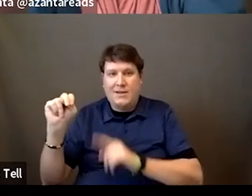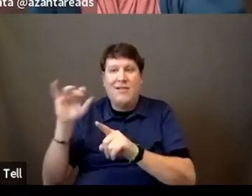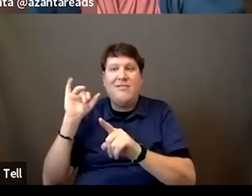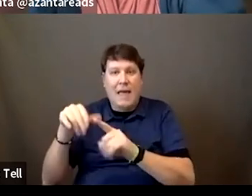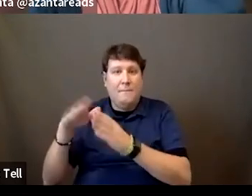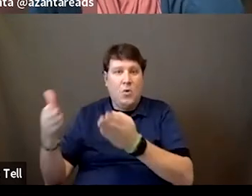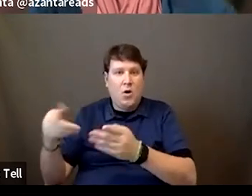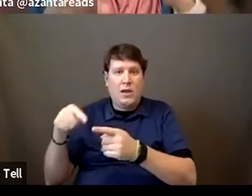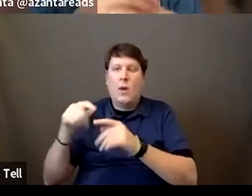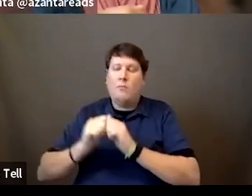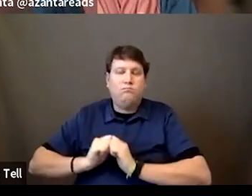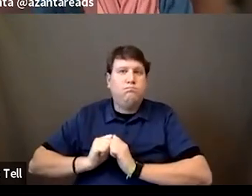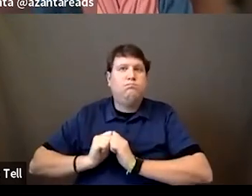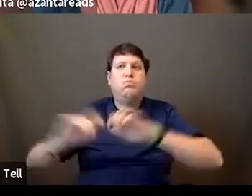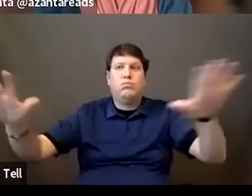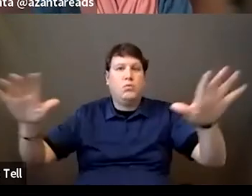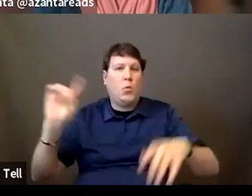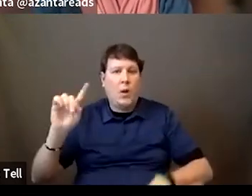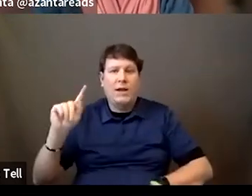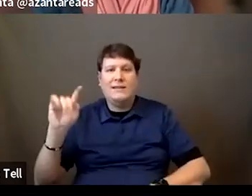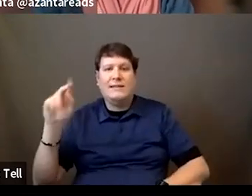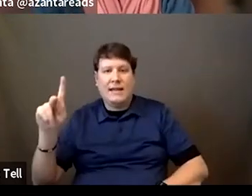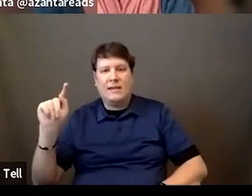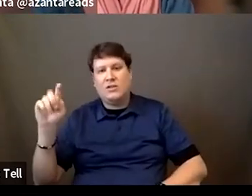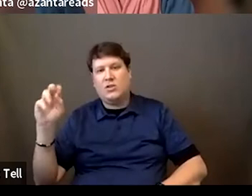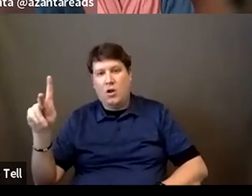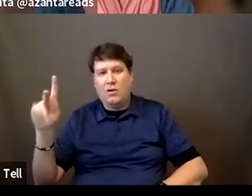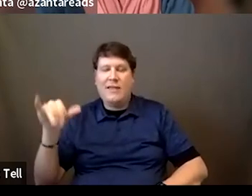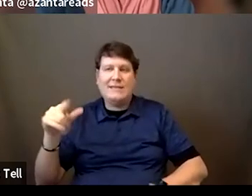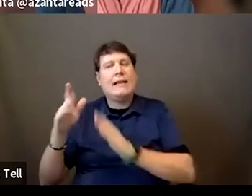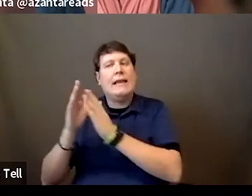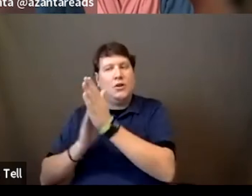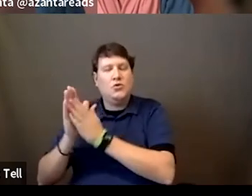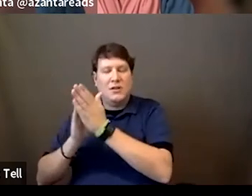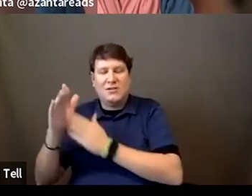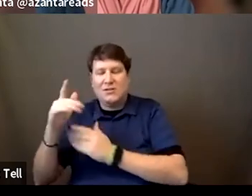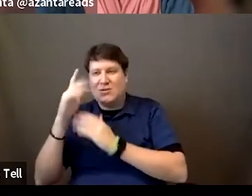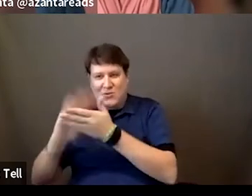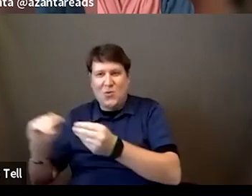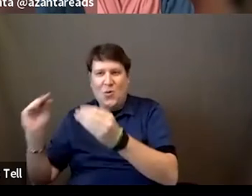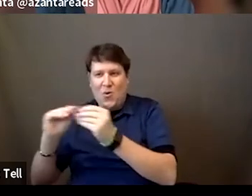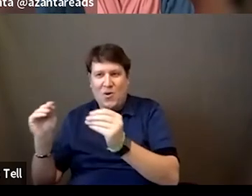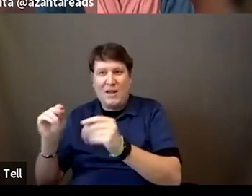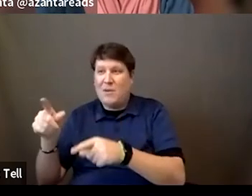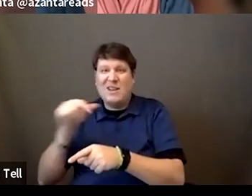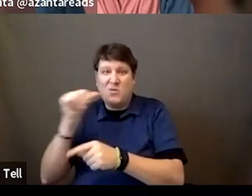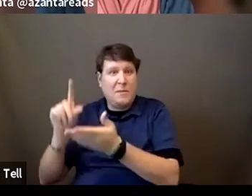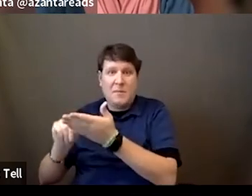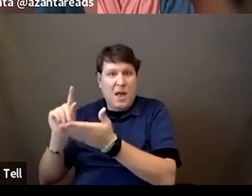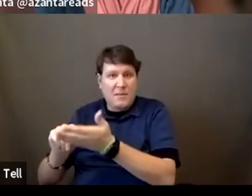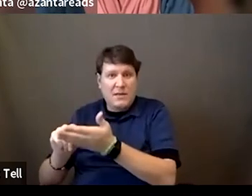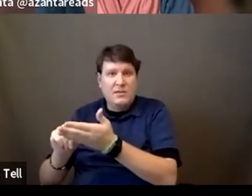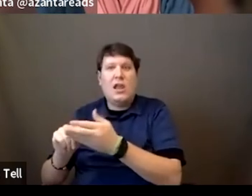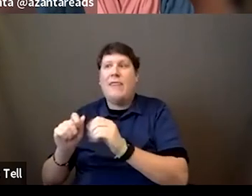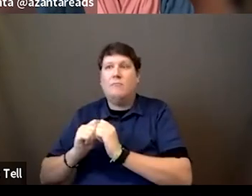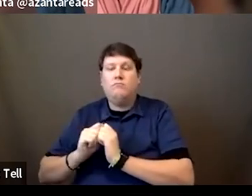of a really interesting story, but that book wasn't being published. And then it blew up on TikTok and it got a